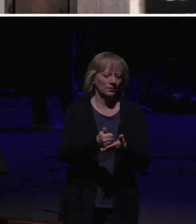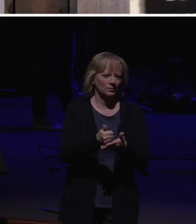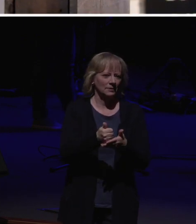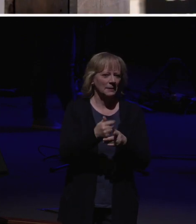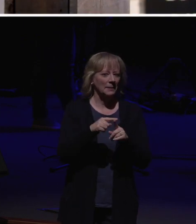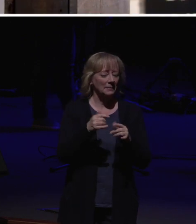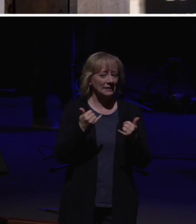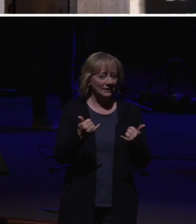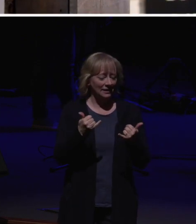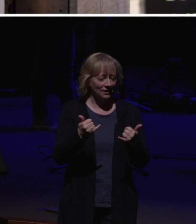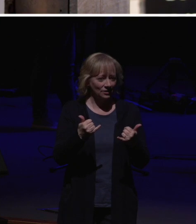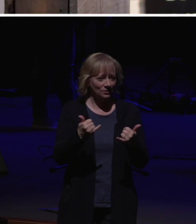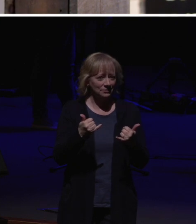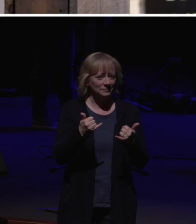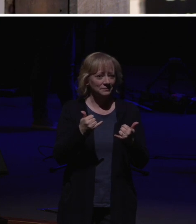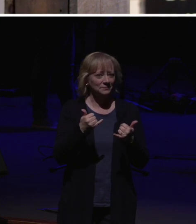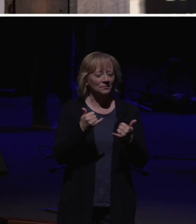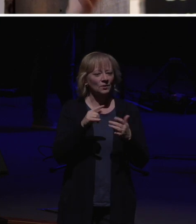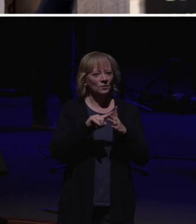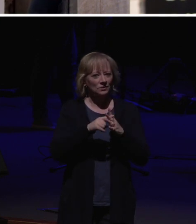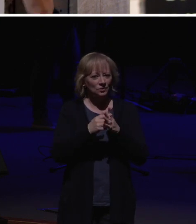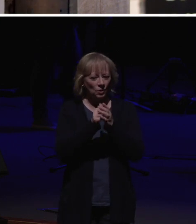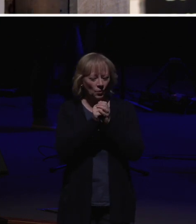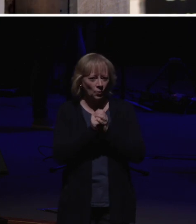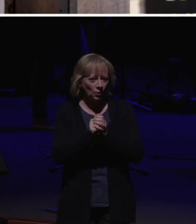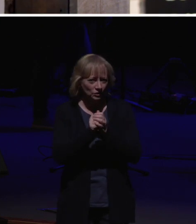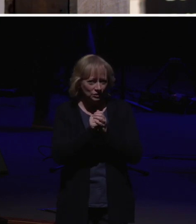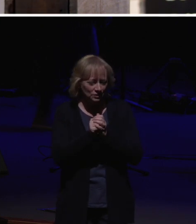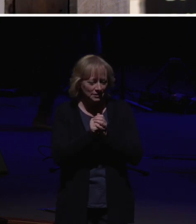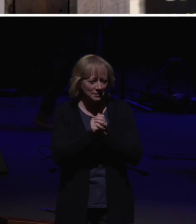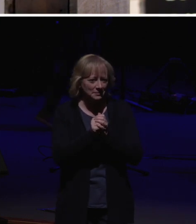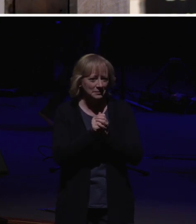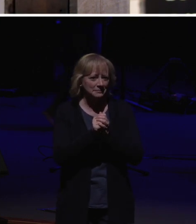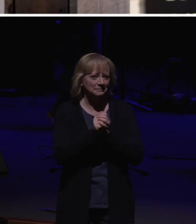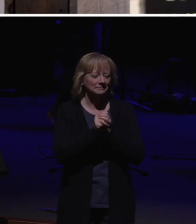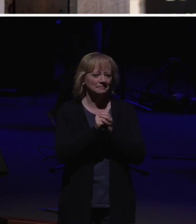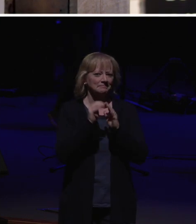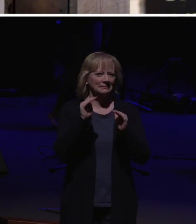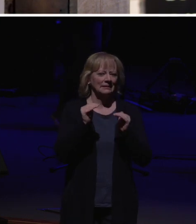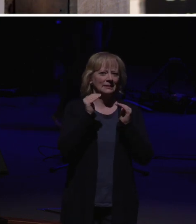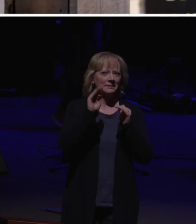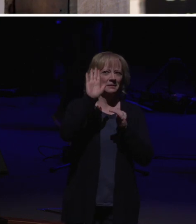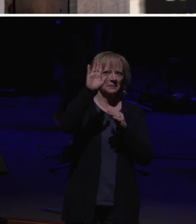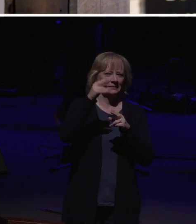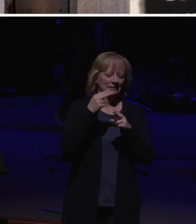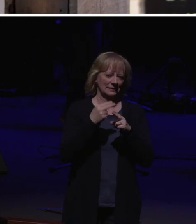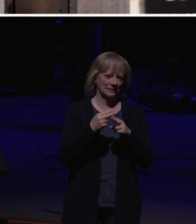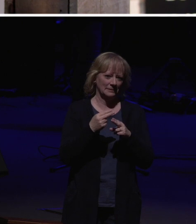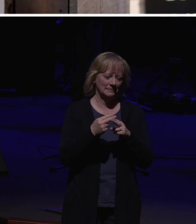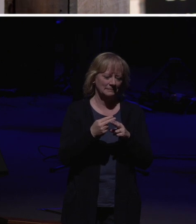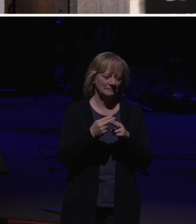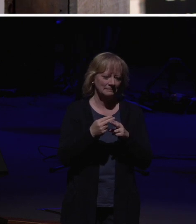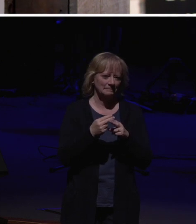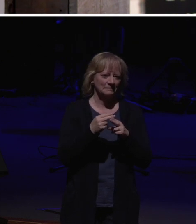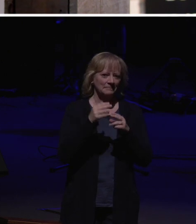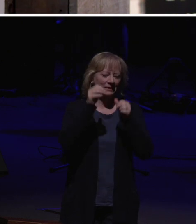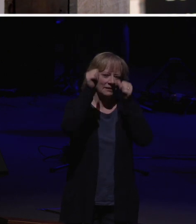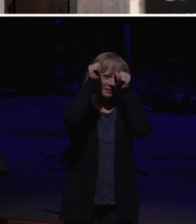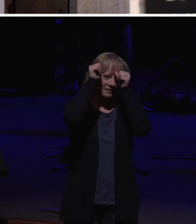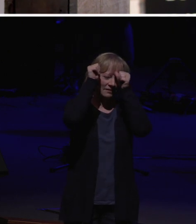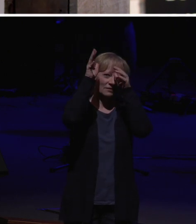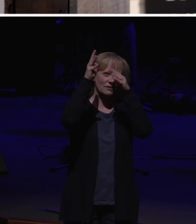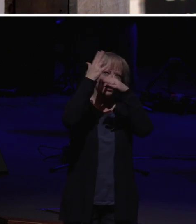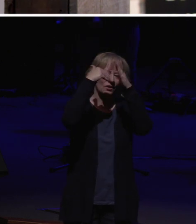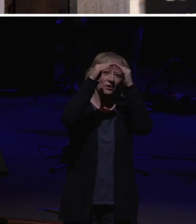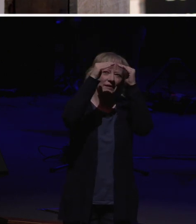now, we turn to worship, lifting high the name of our Lord and Savior, Jesus Christ. Our Father in heaven,